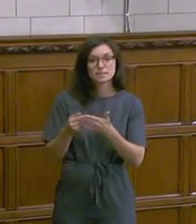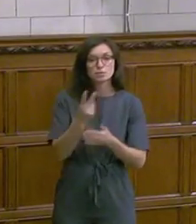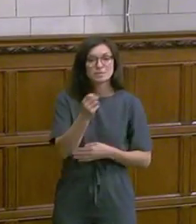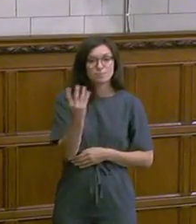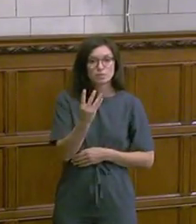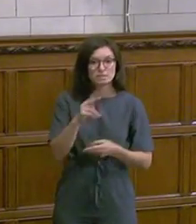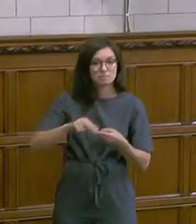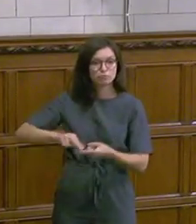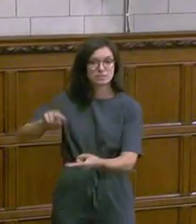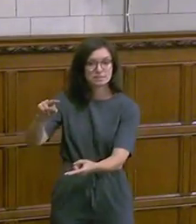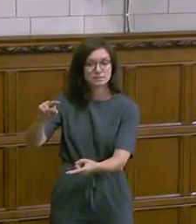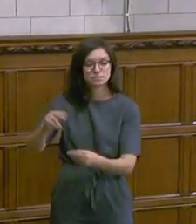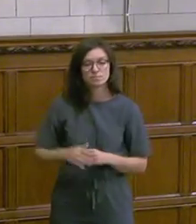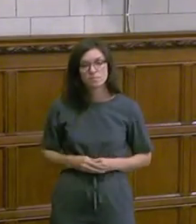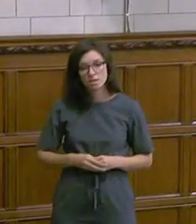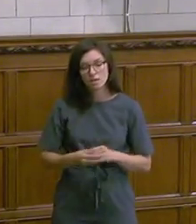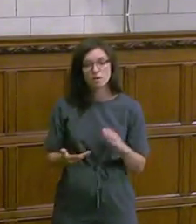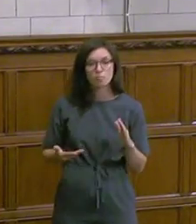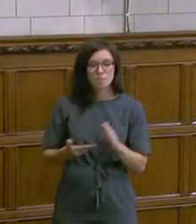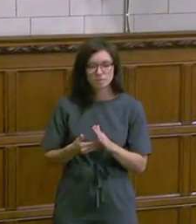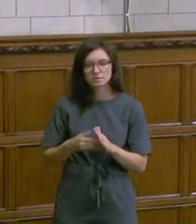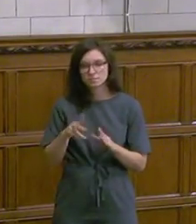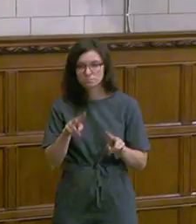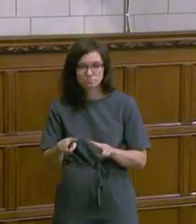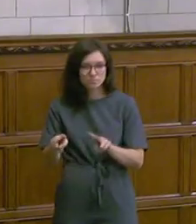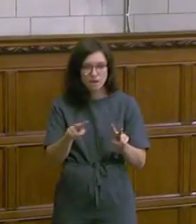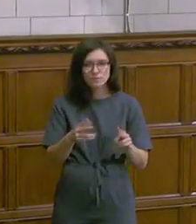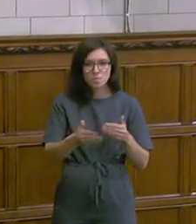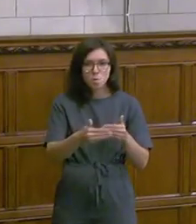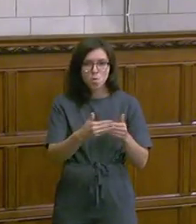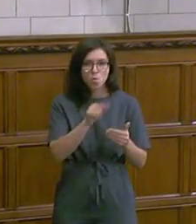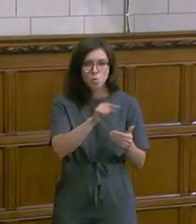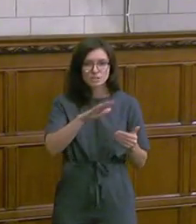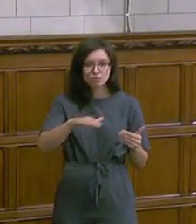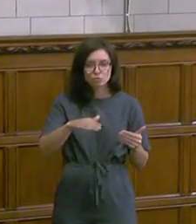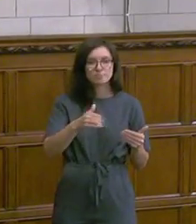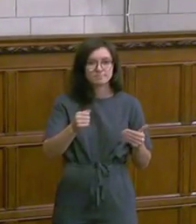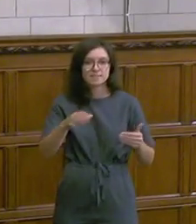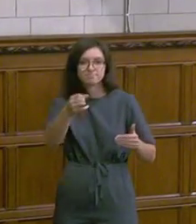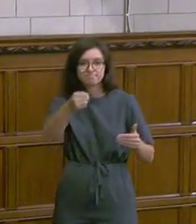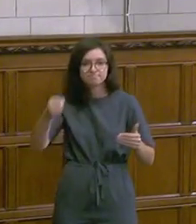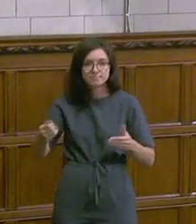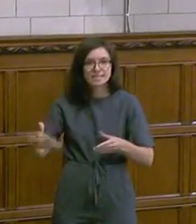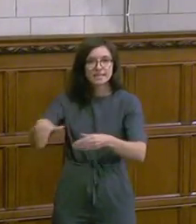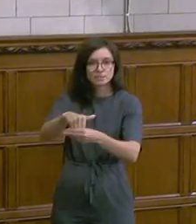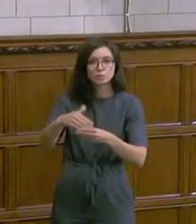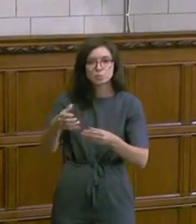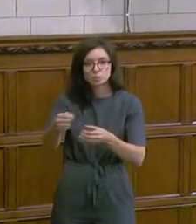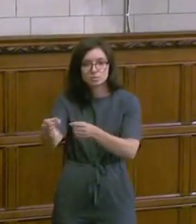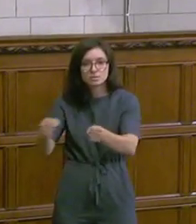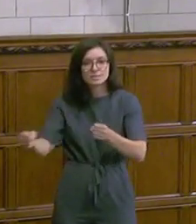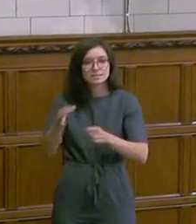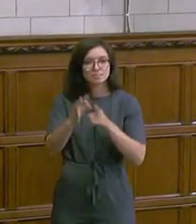And finally, there's a trend towards many more children being placed in special schools. The number of children in special schools rose